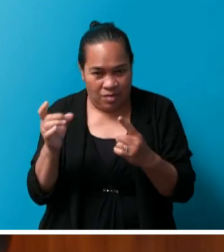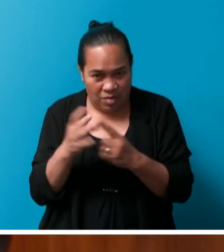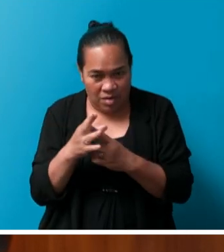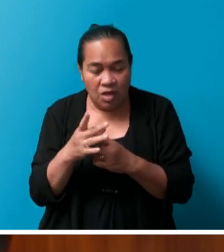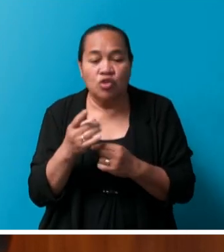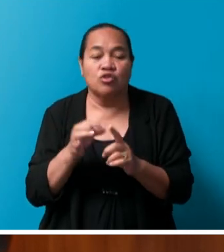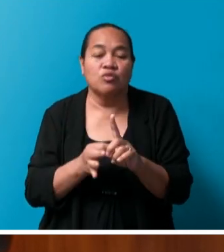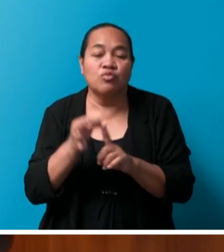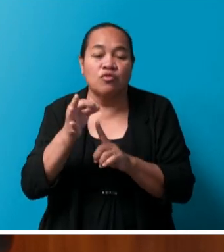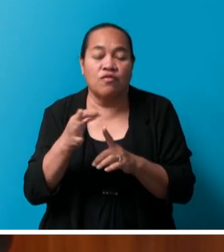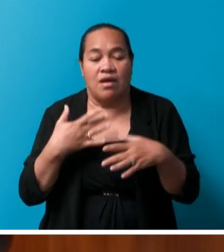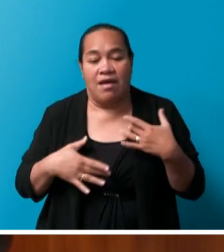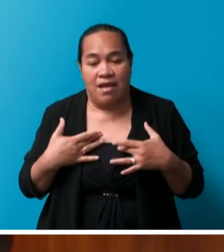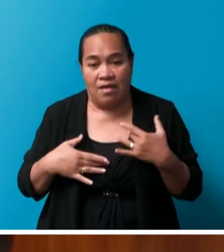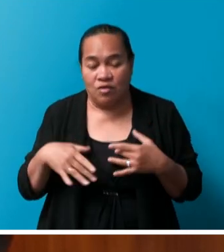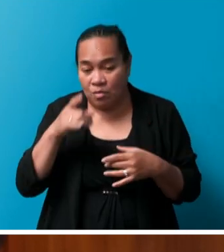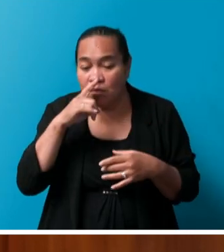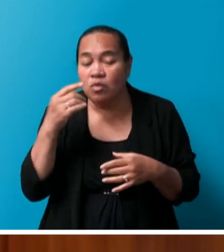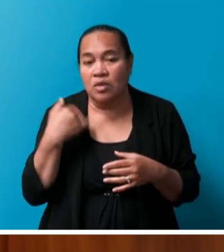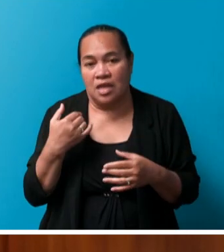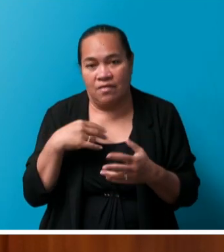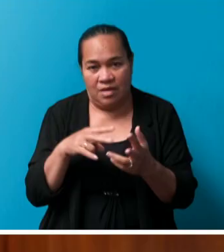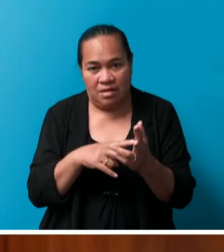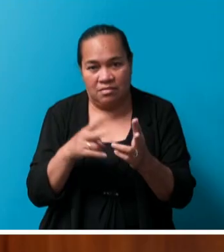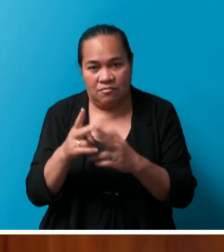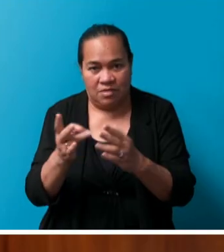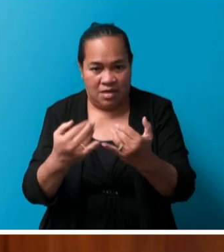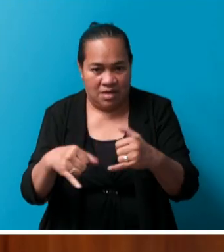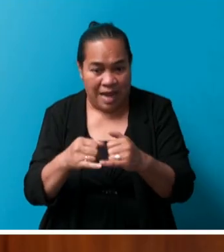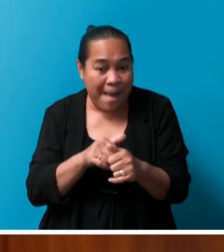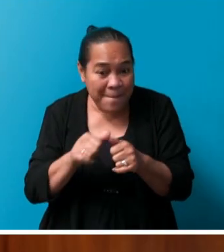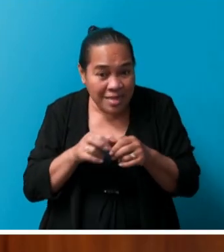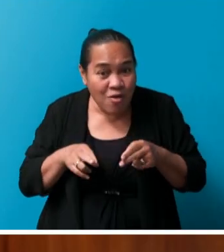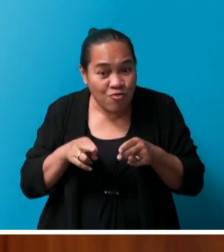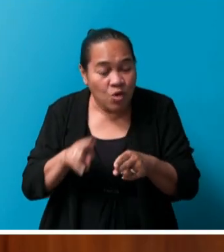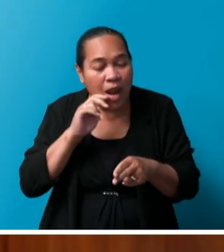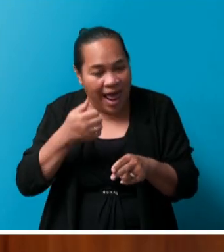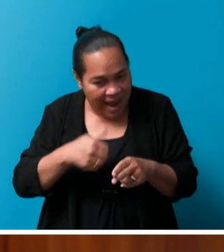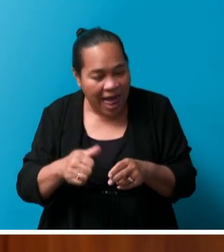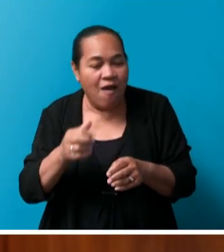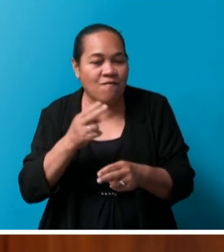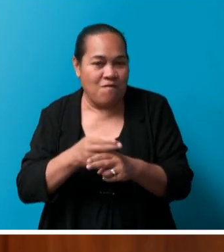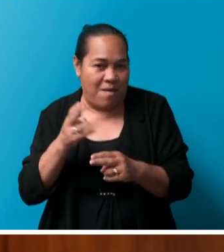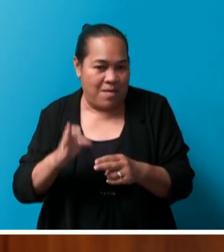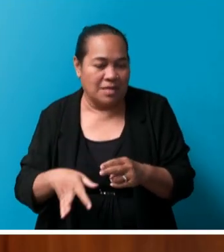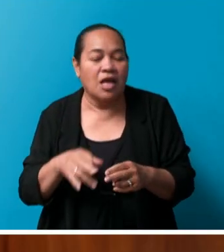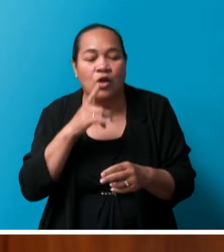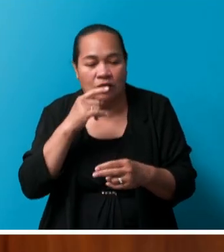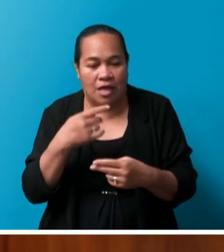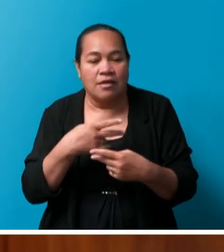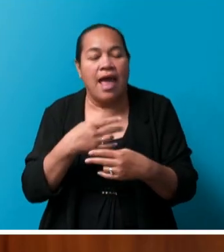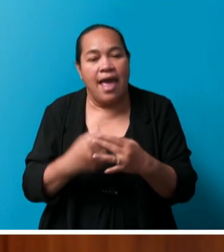improving livelihoods of our people. Better roads allow farmers to transport their produce more